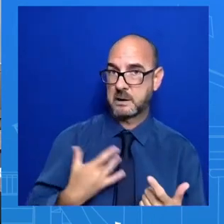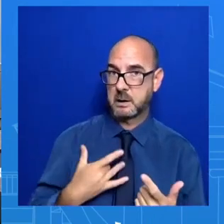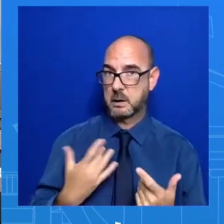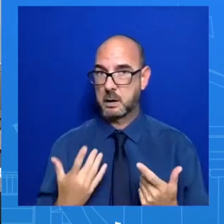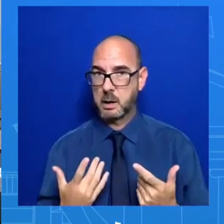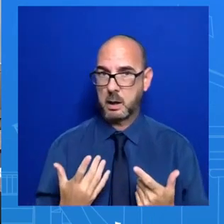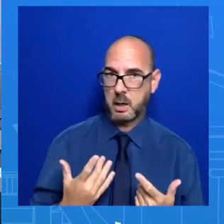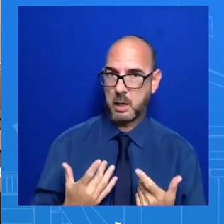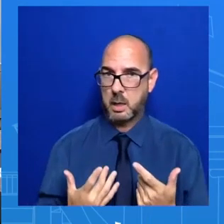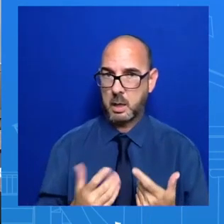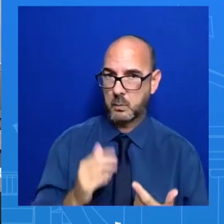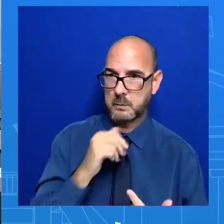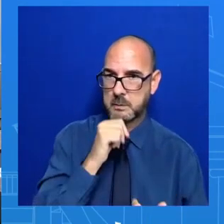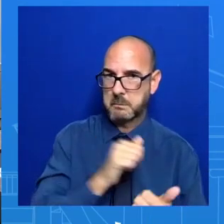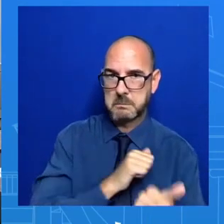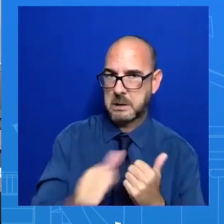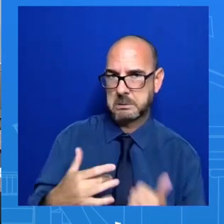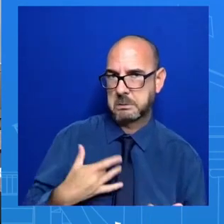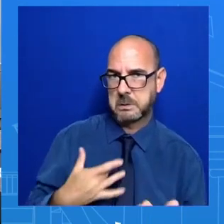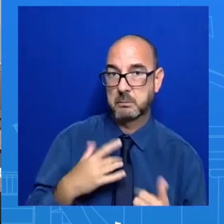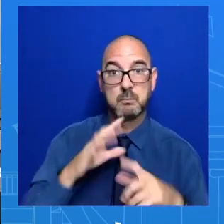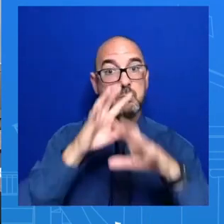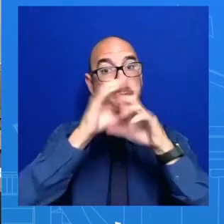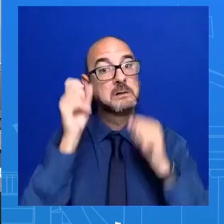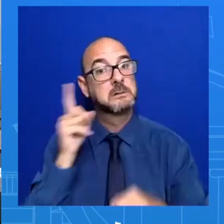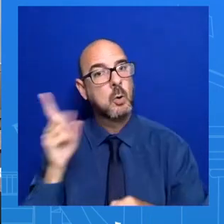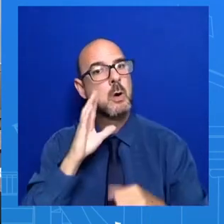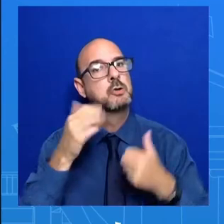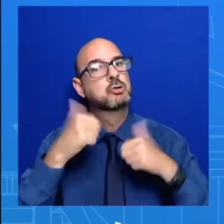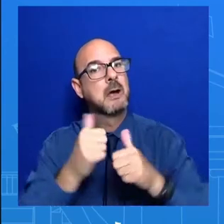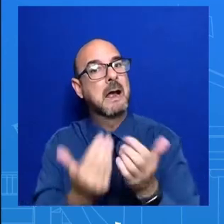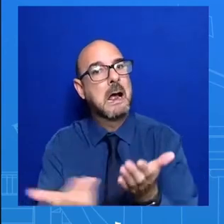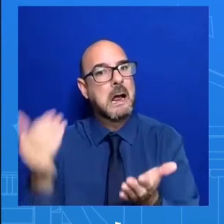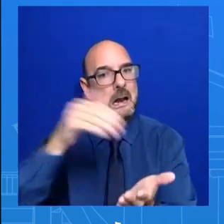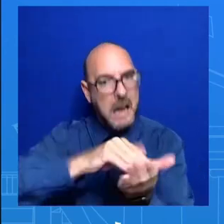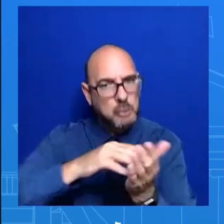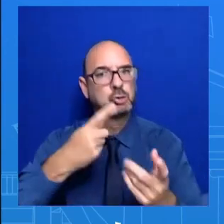Republicans and Democrats to come up with a new agreement before November's election? Look,